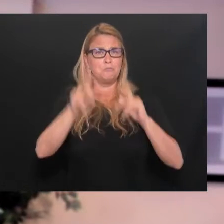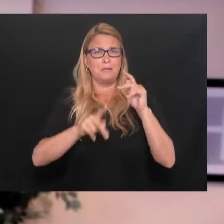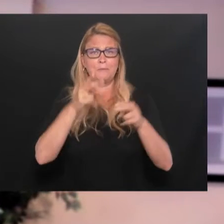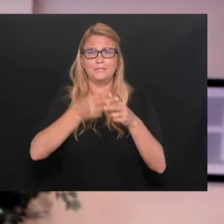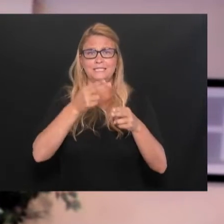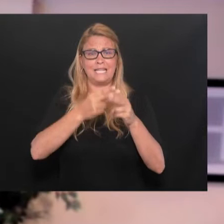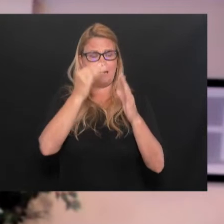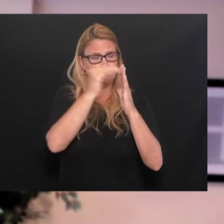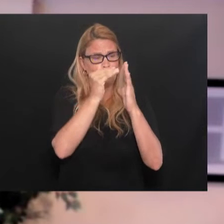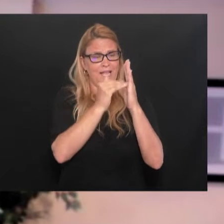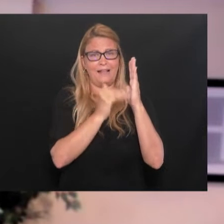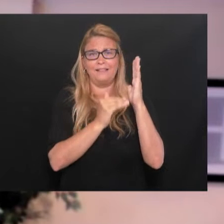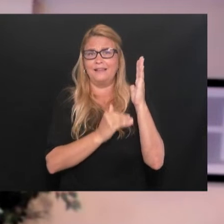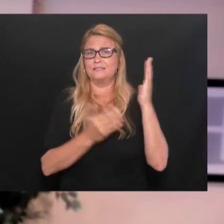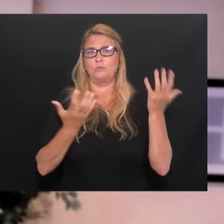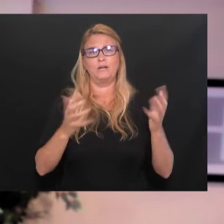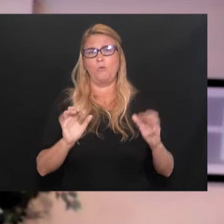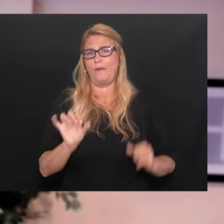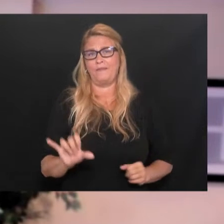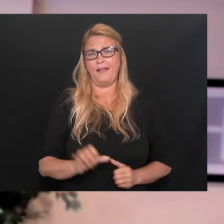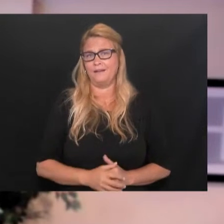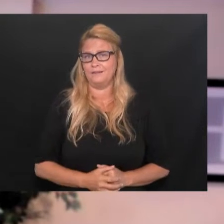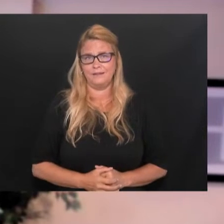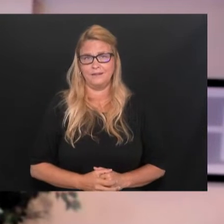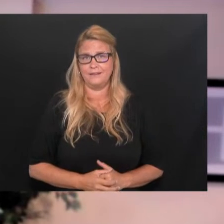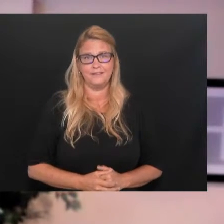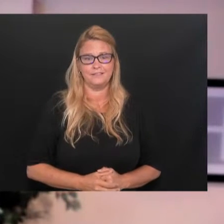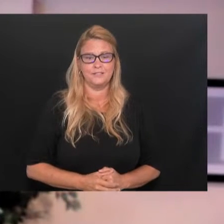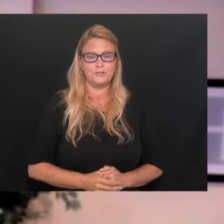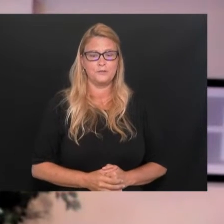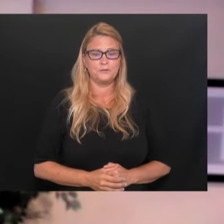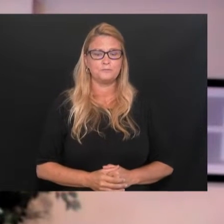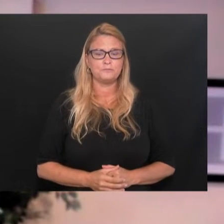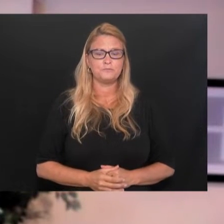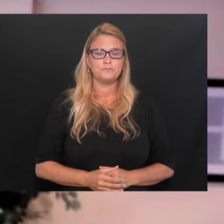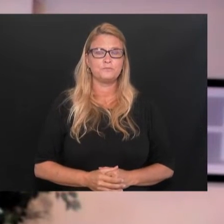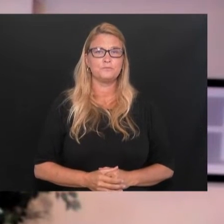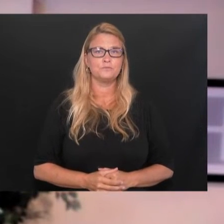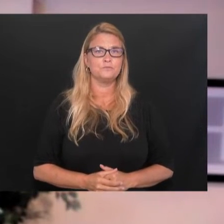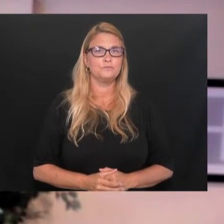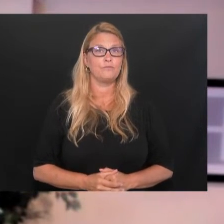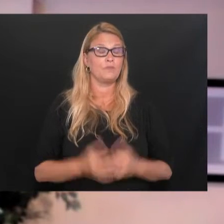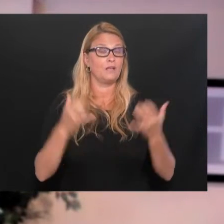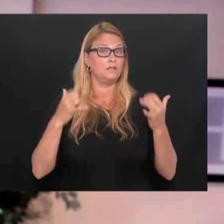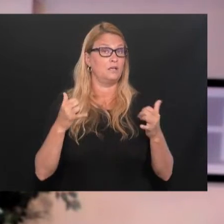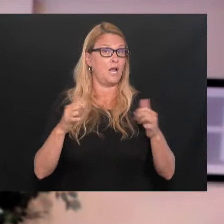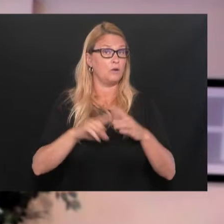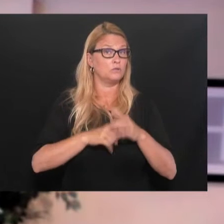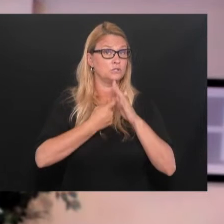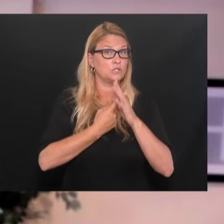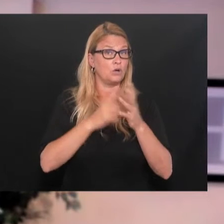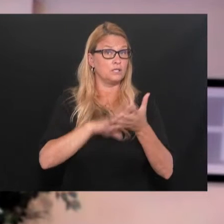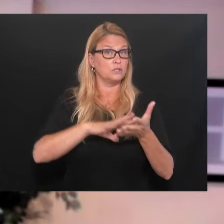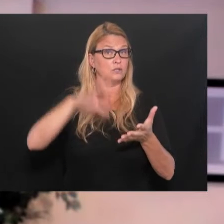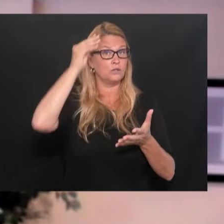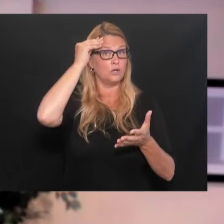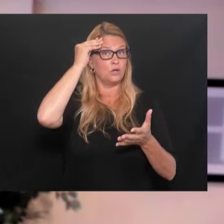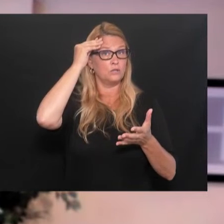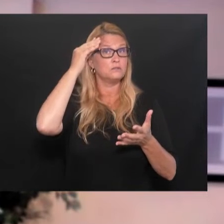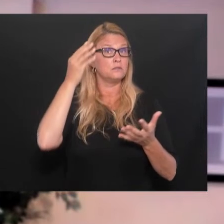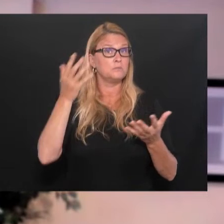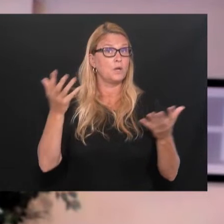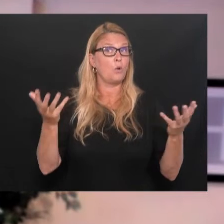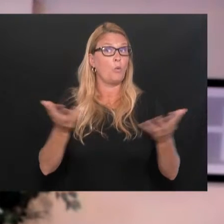with. The other thing I want to focus on is we're starting to learn about some of the ramifications